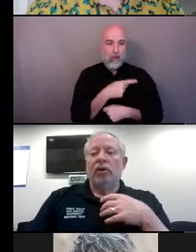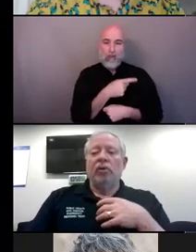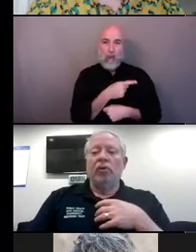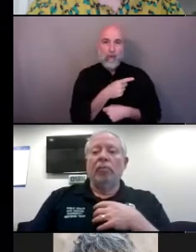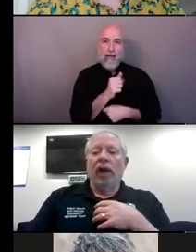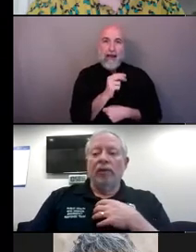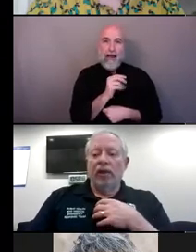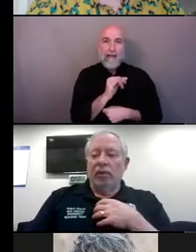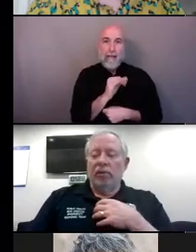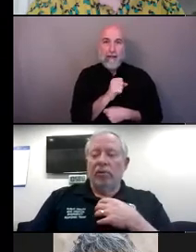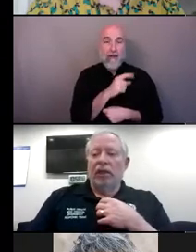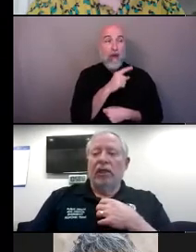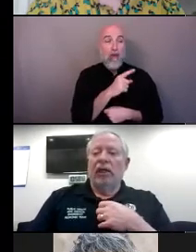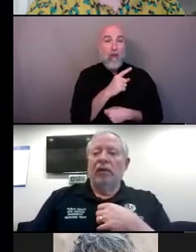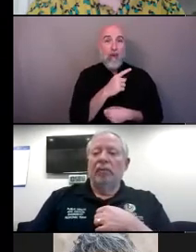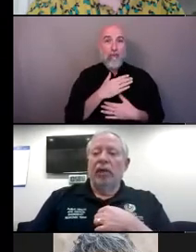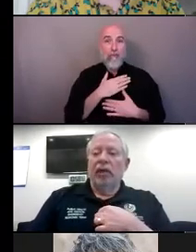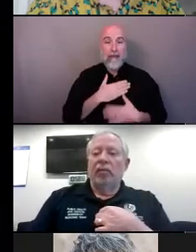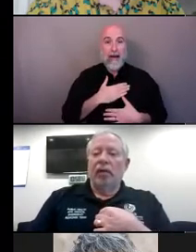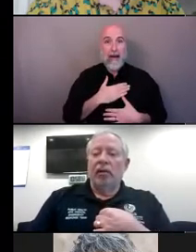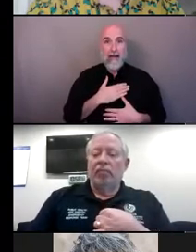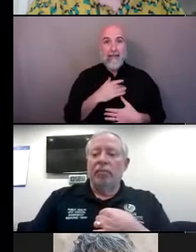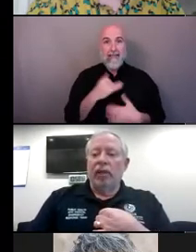antibodies. Your body's not producing